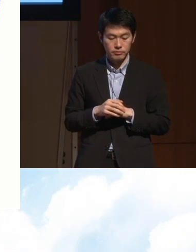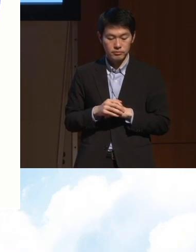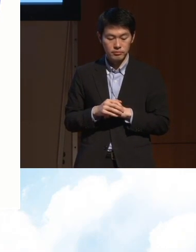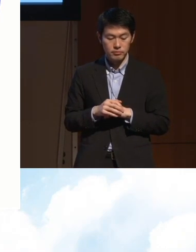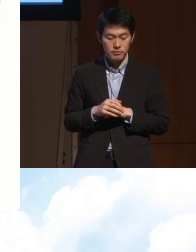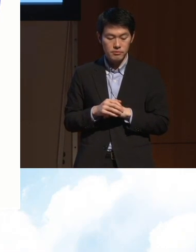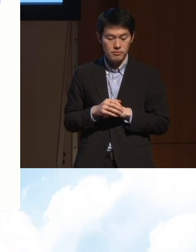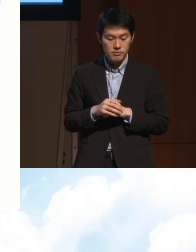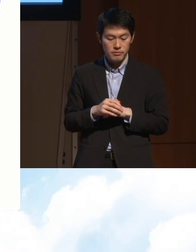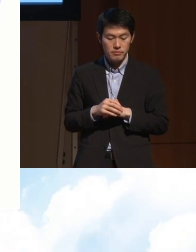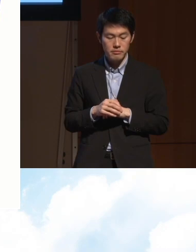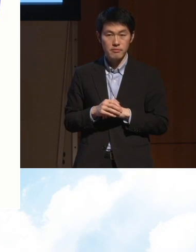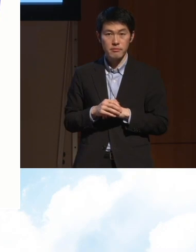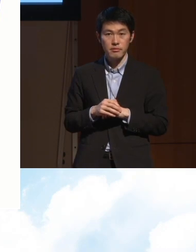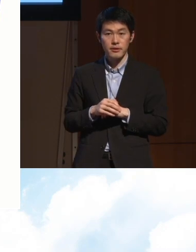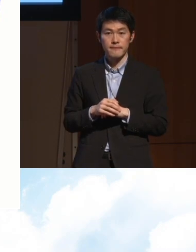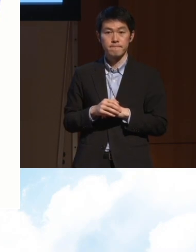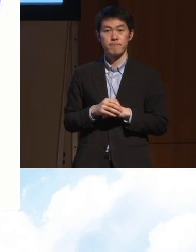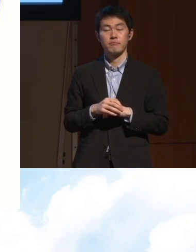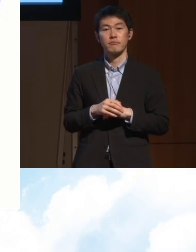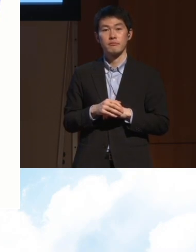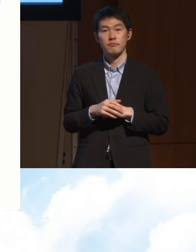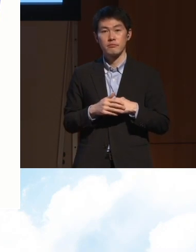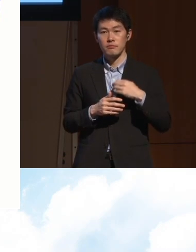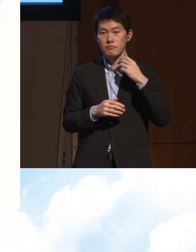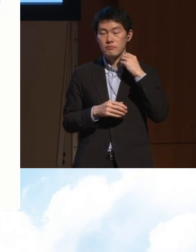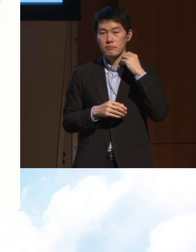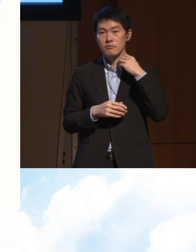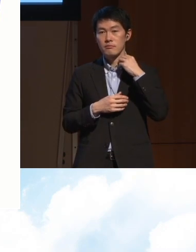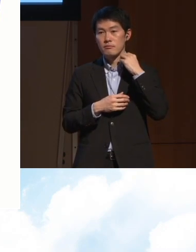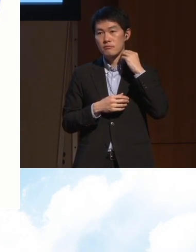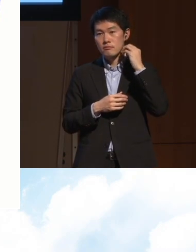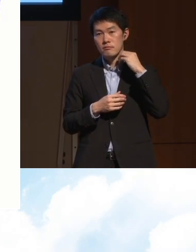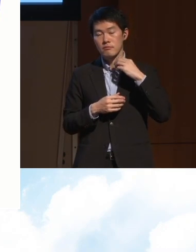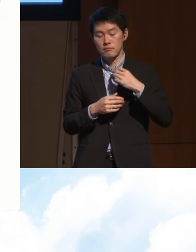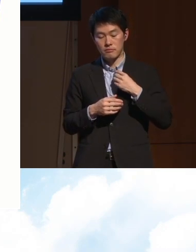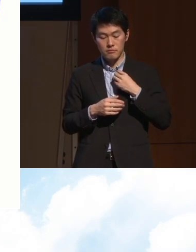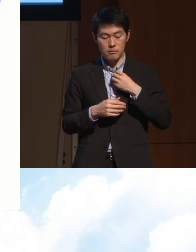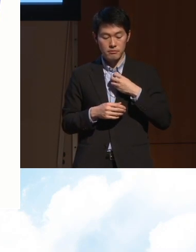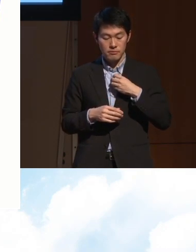center or department for pathogen research